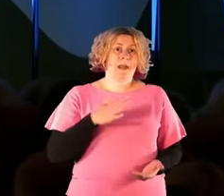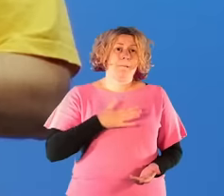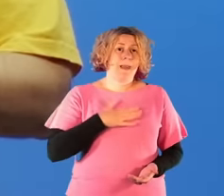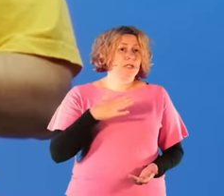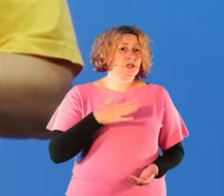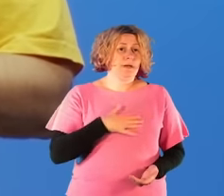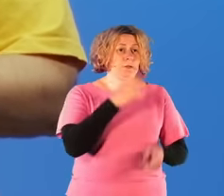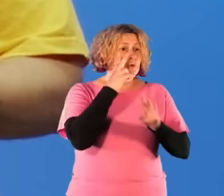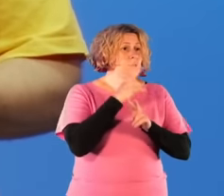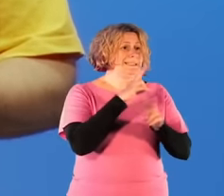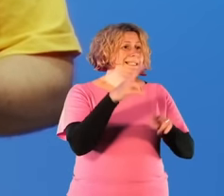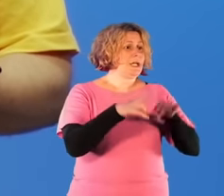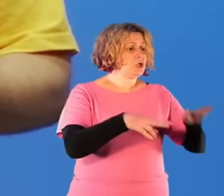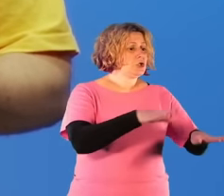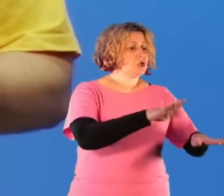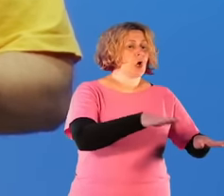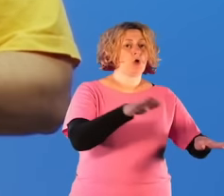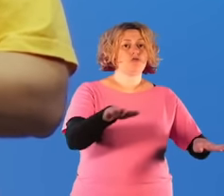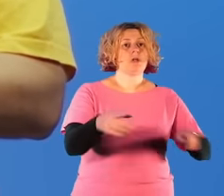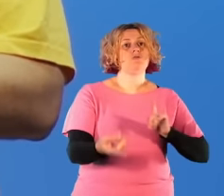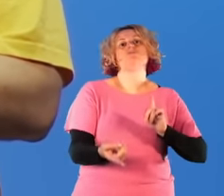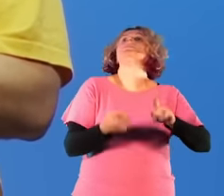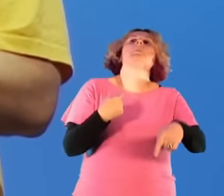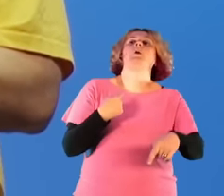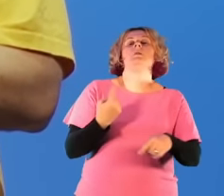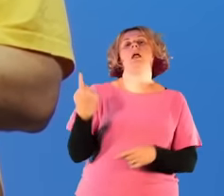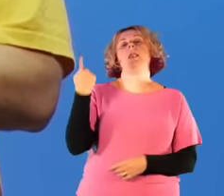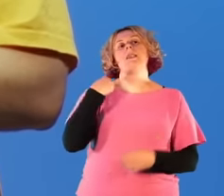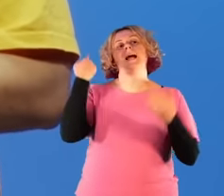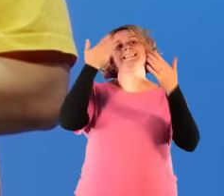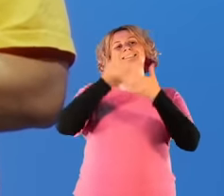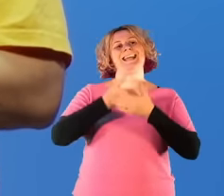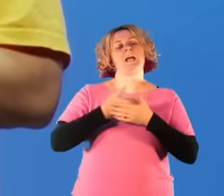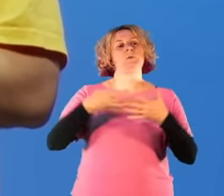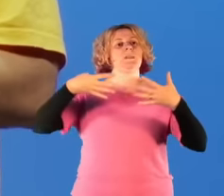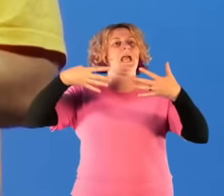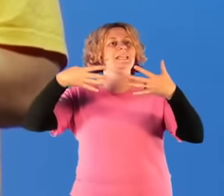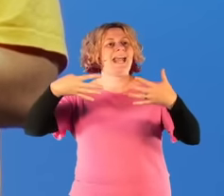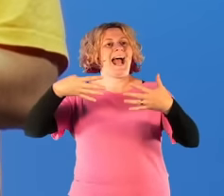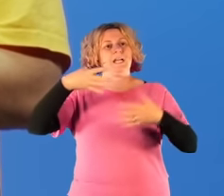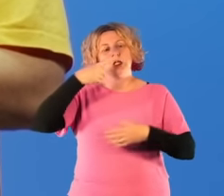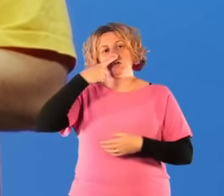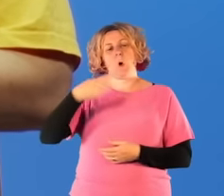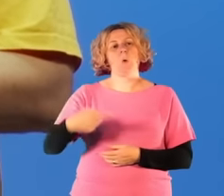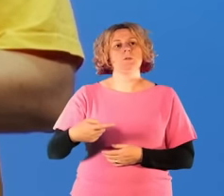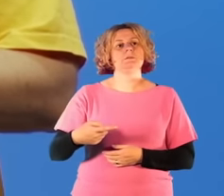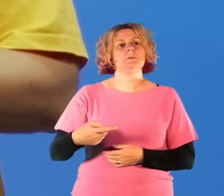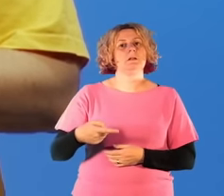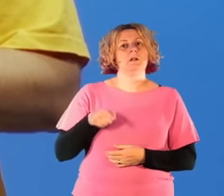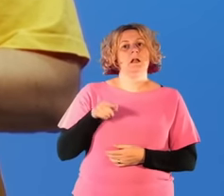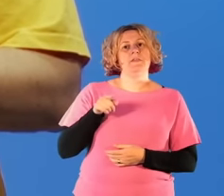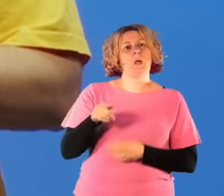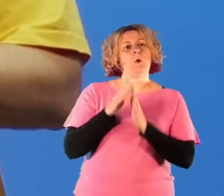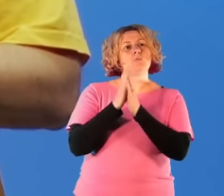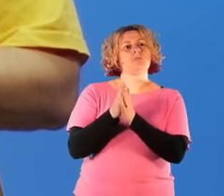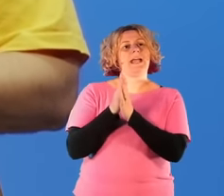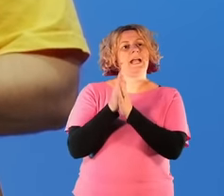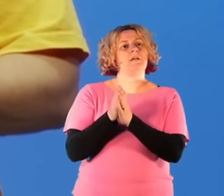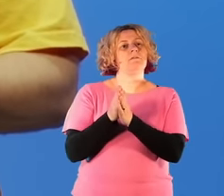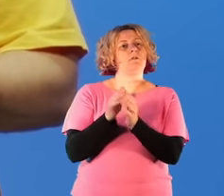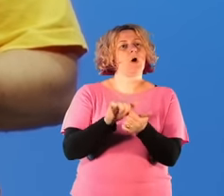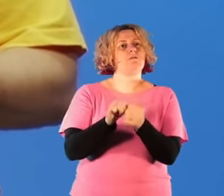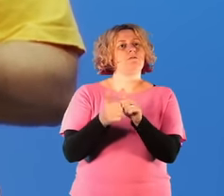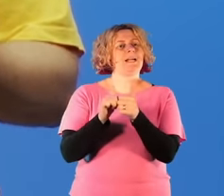truths. Last night, I was with the 9-year-olds as they were praying for friends that they find it harder to love.